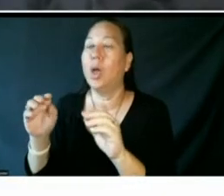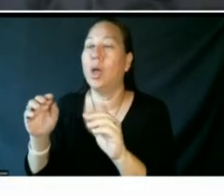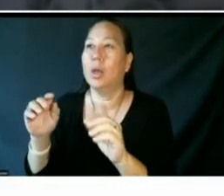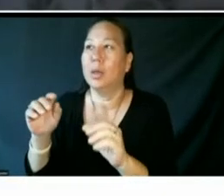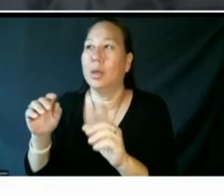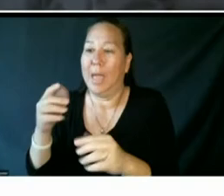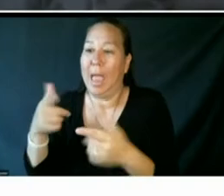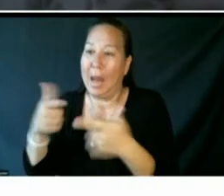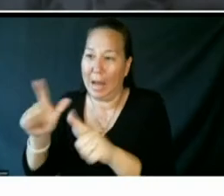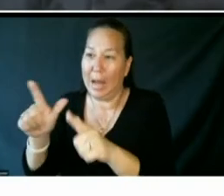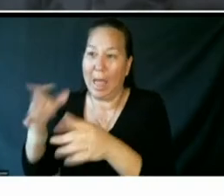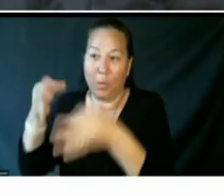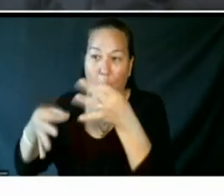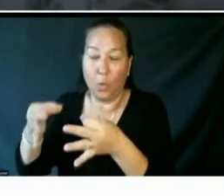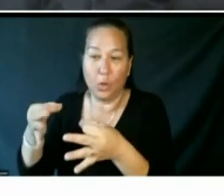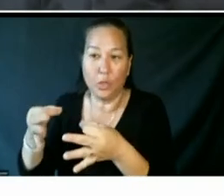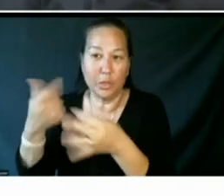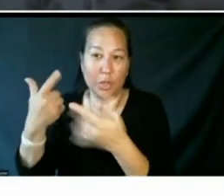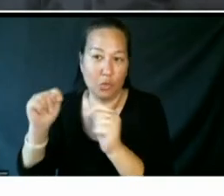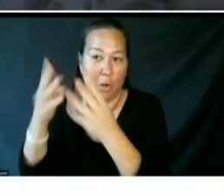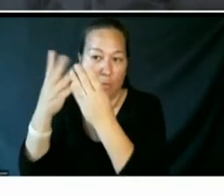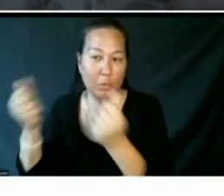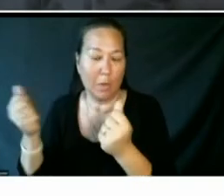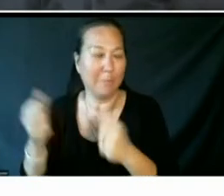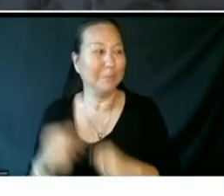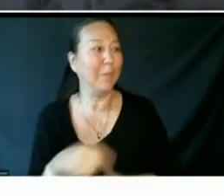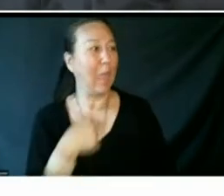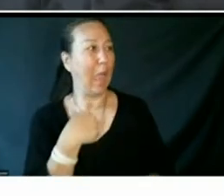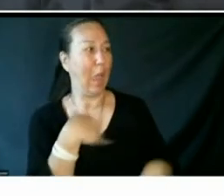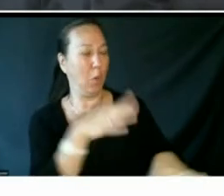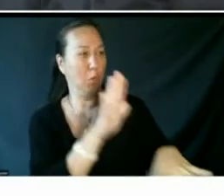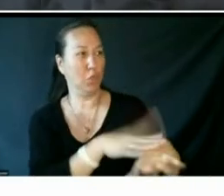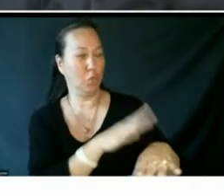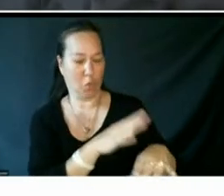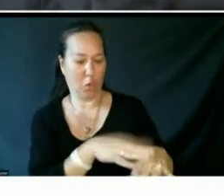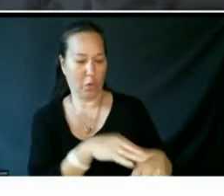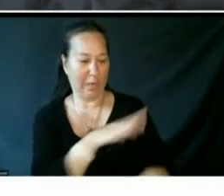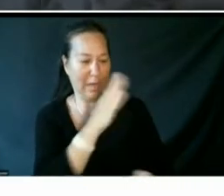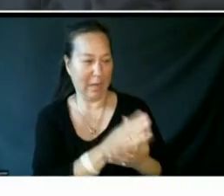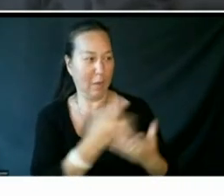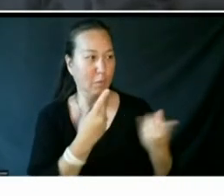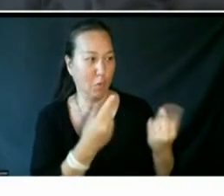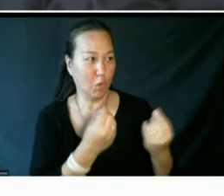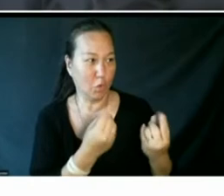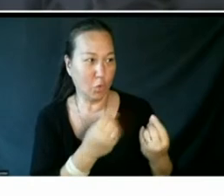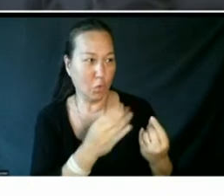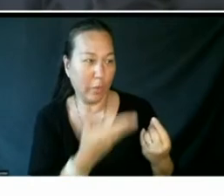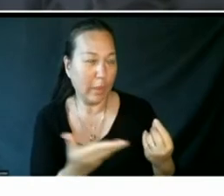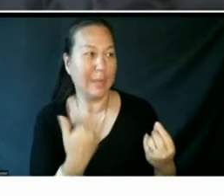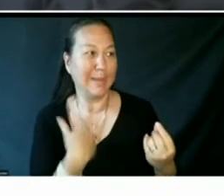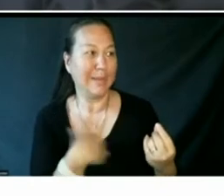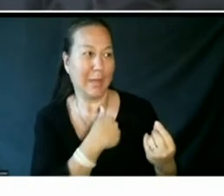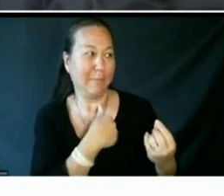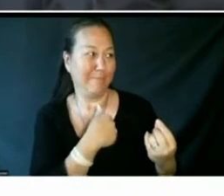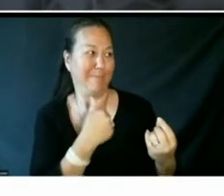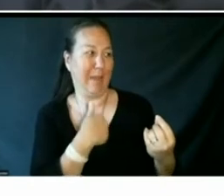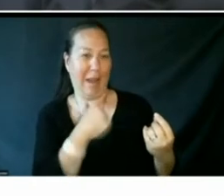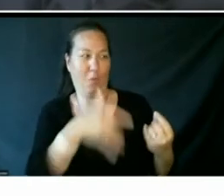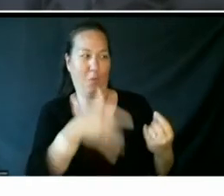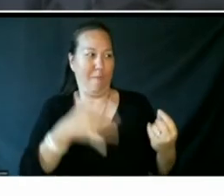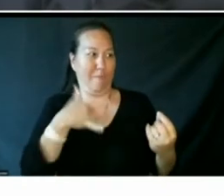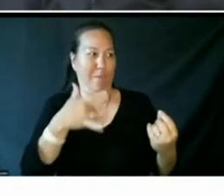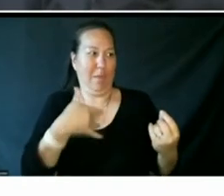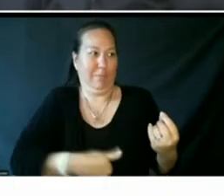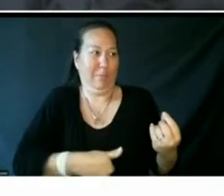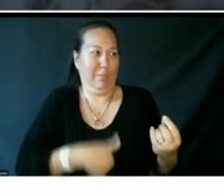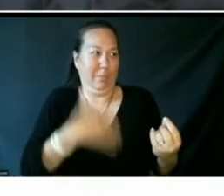think, maybe he said, but I do remember him saying that the authority of the legislature was plenary